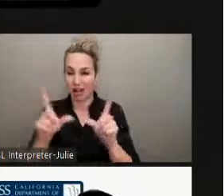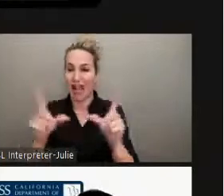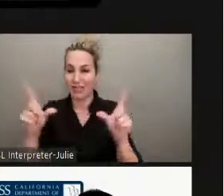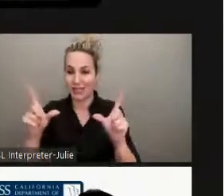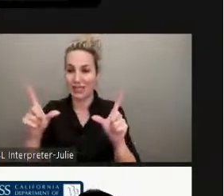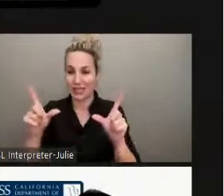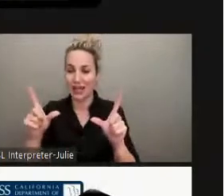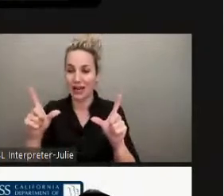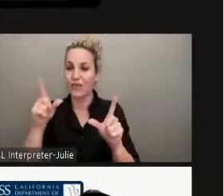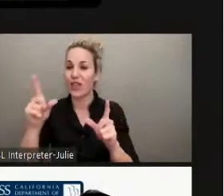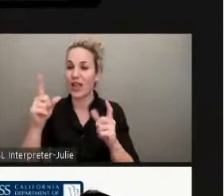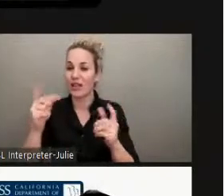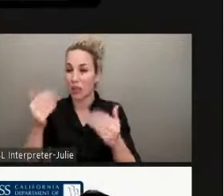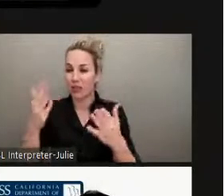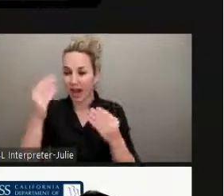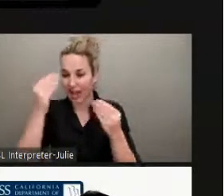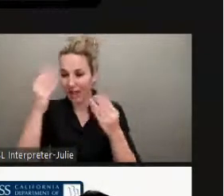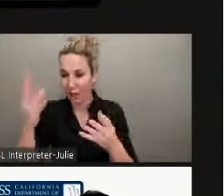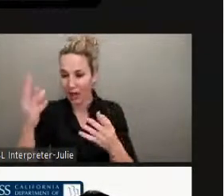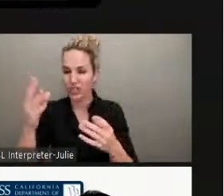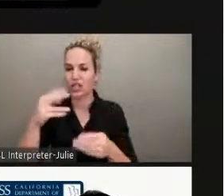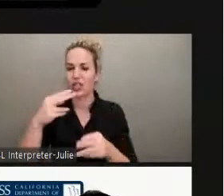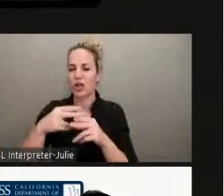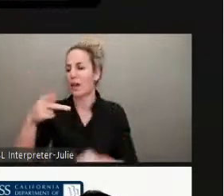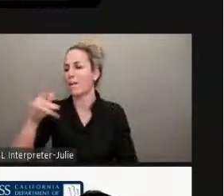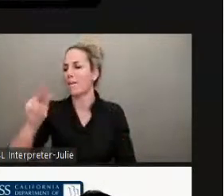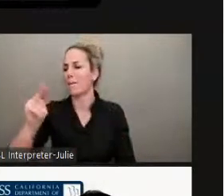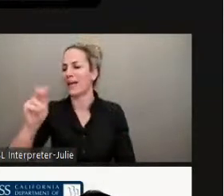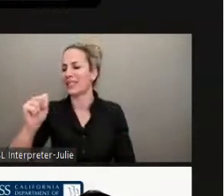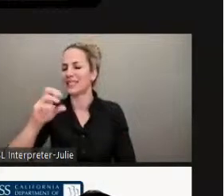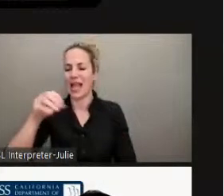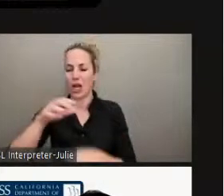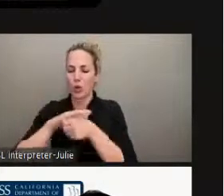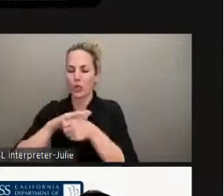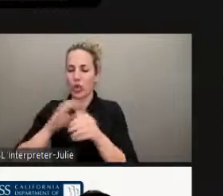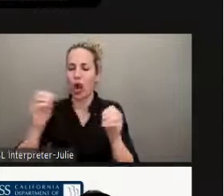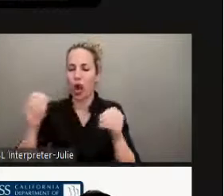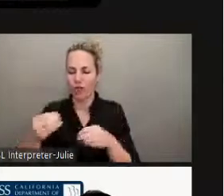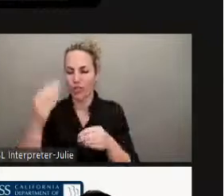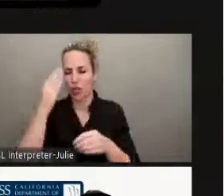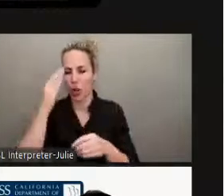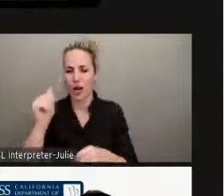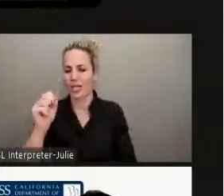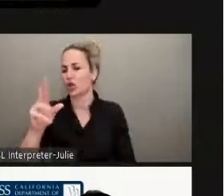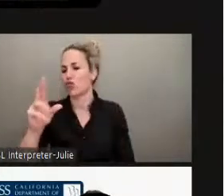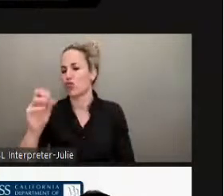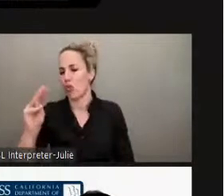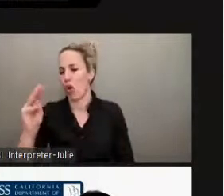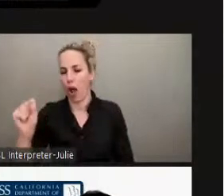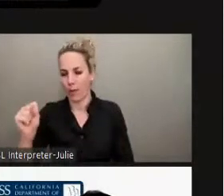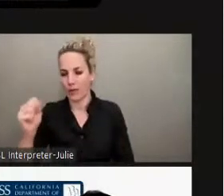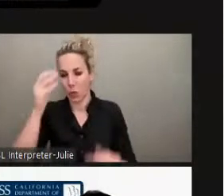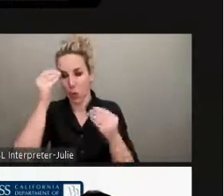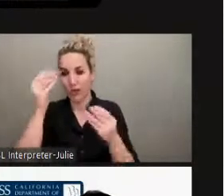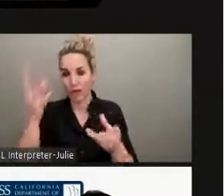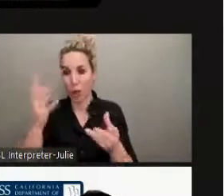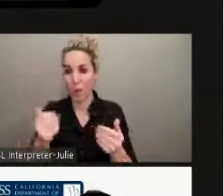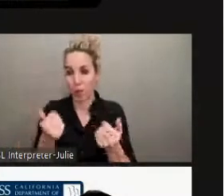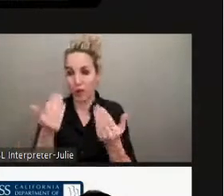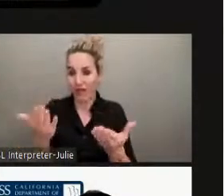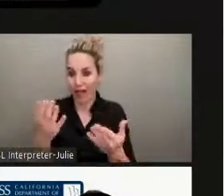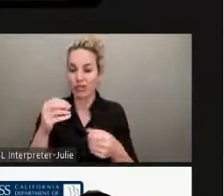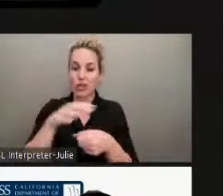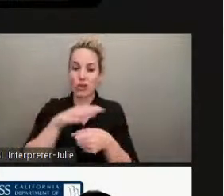via provider information notices known as PINs and regional office memos known as ROMs to inform providers and